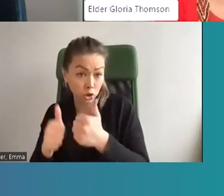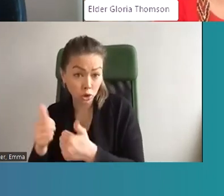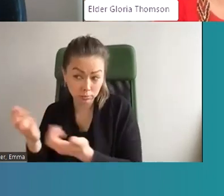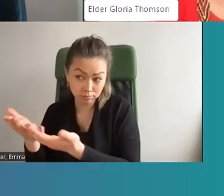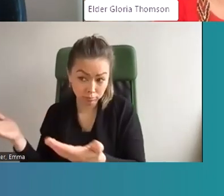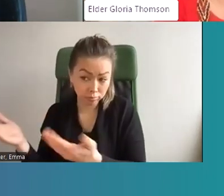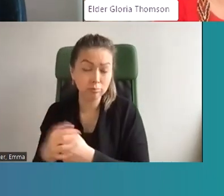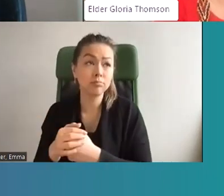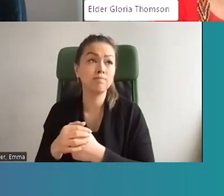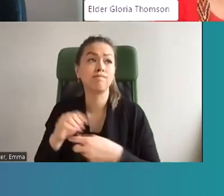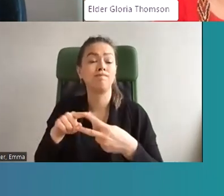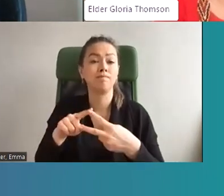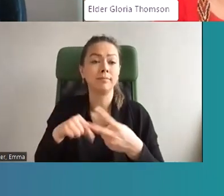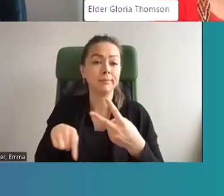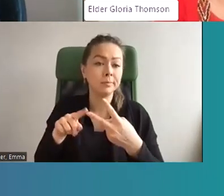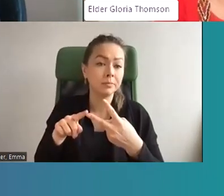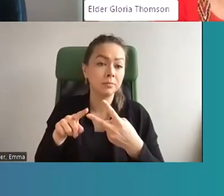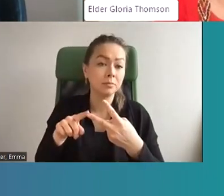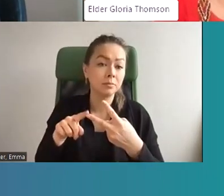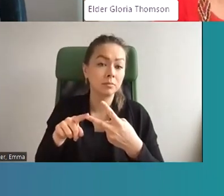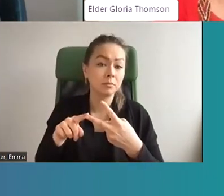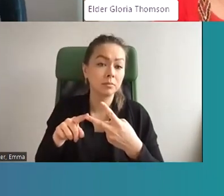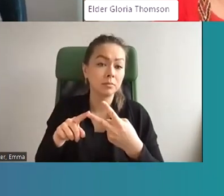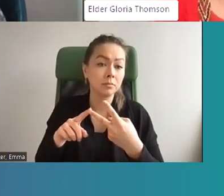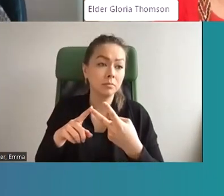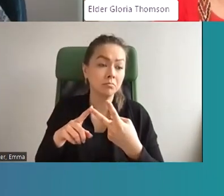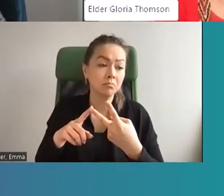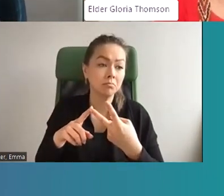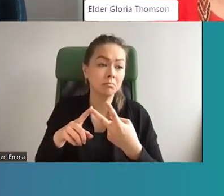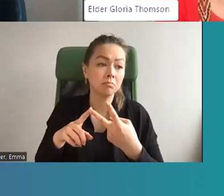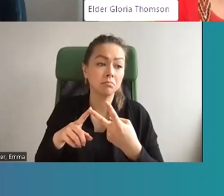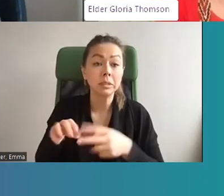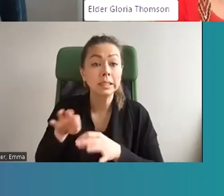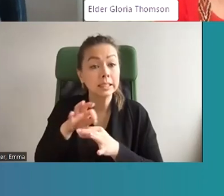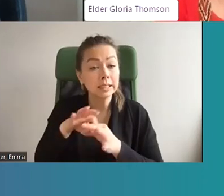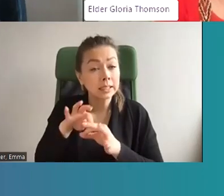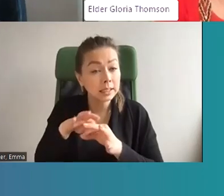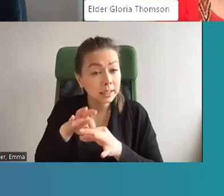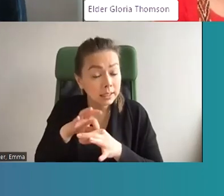Who the person you're giving it to, okay. Or maybe teas,